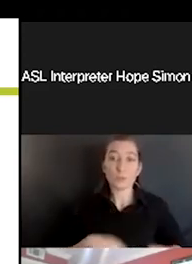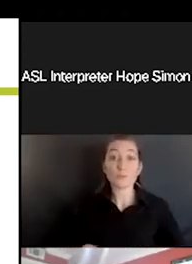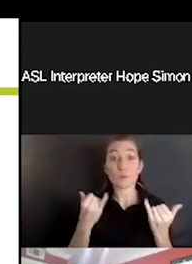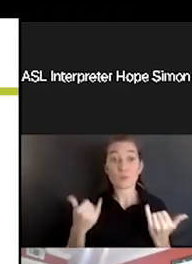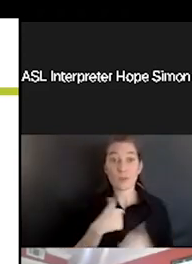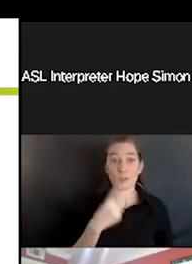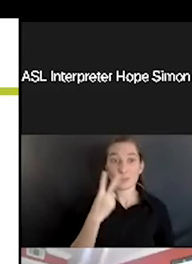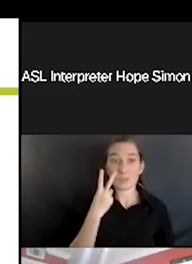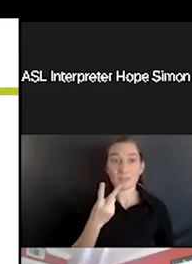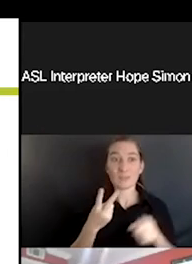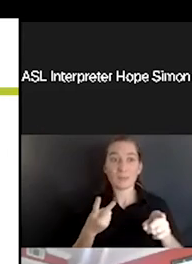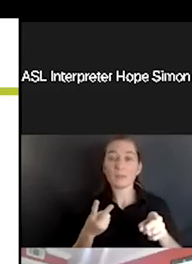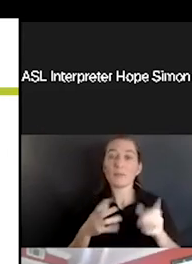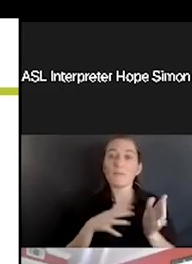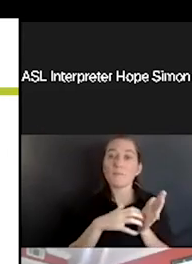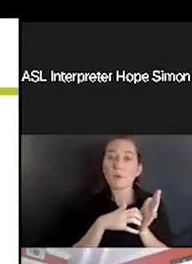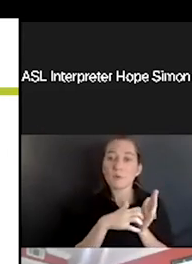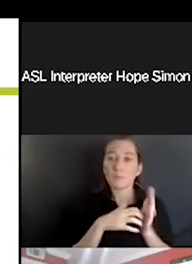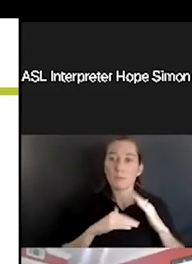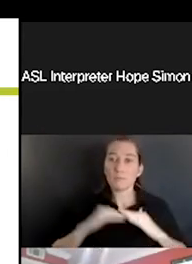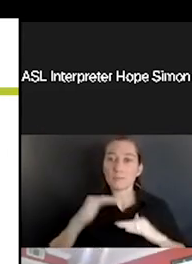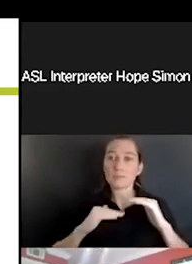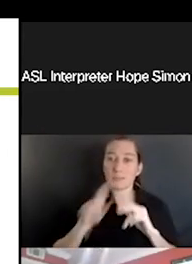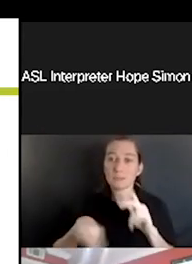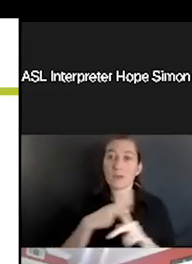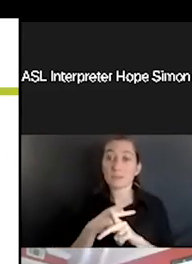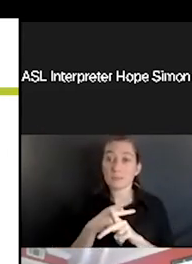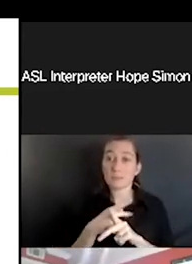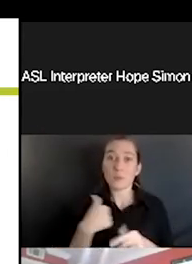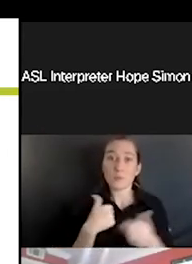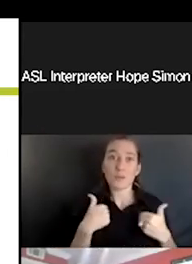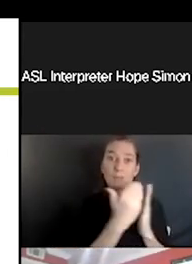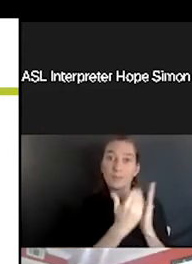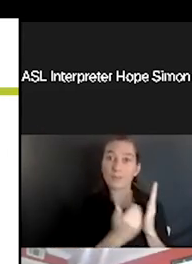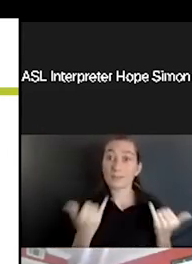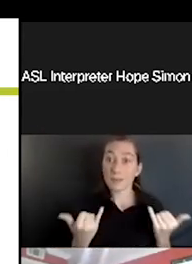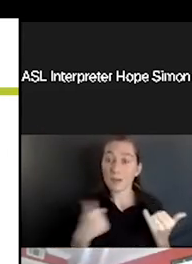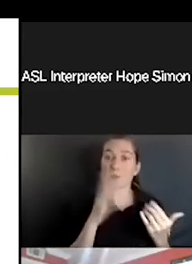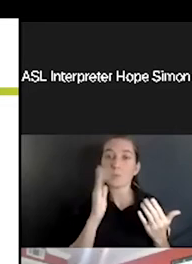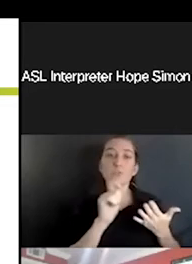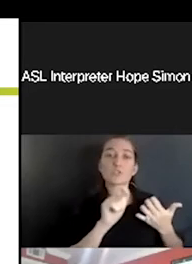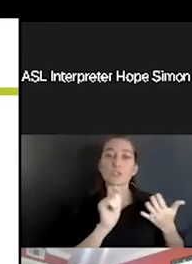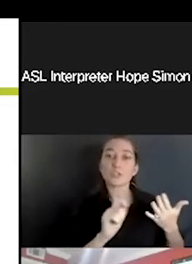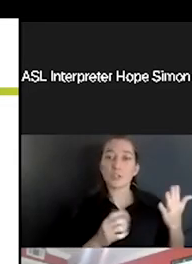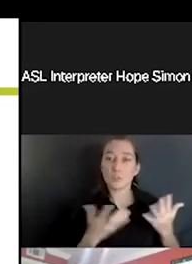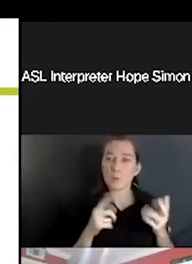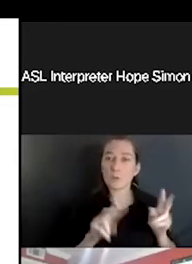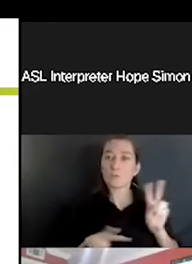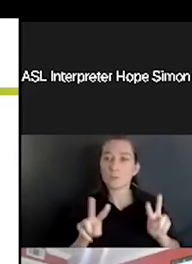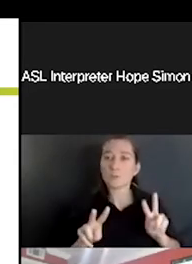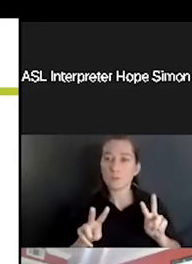have a checklist in our standards that actually show, you know, these are the types of things that we have observed during an earthquake